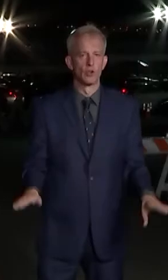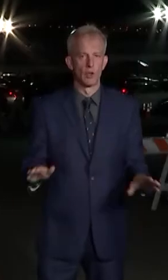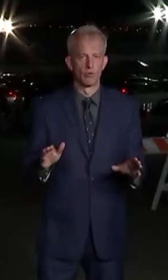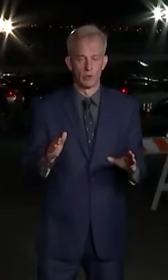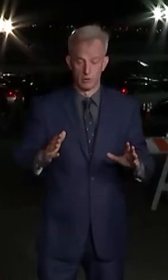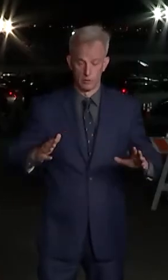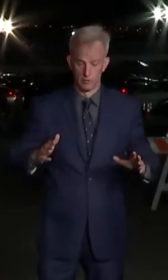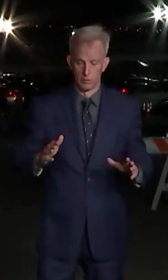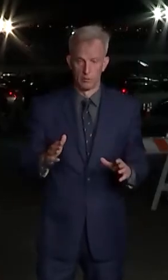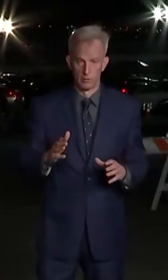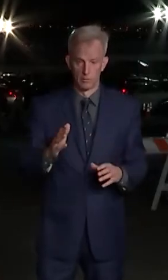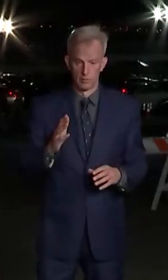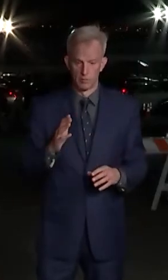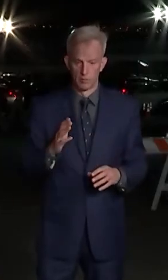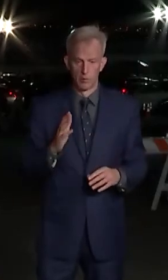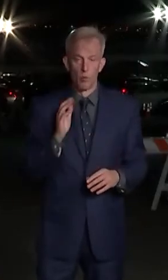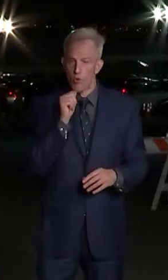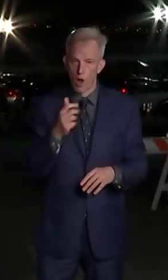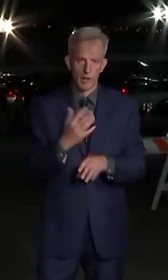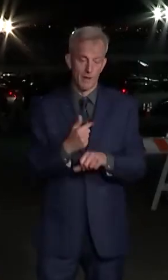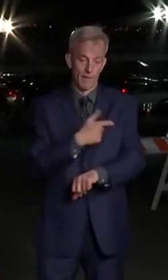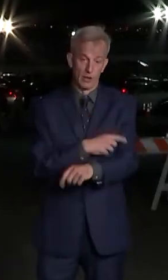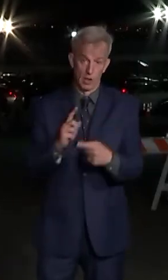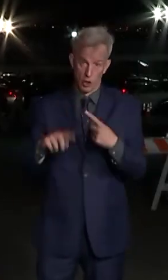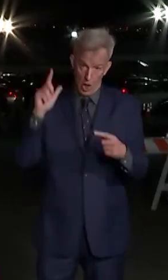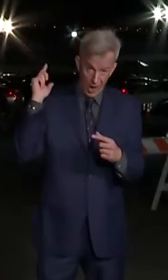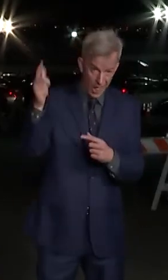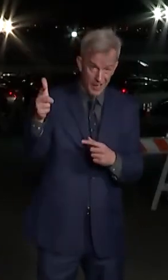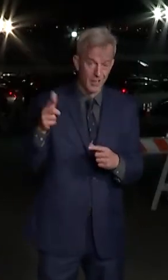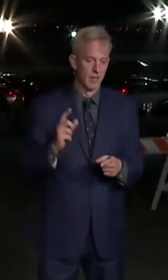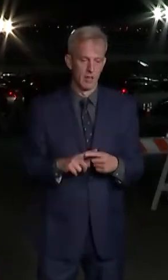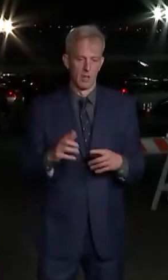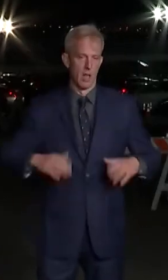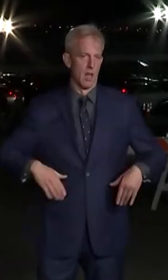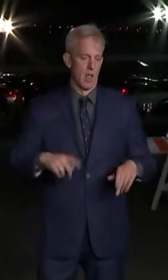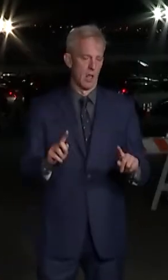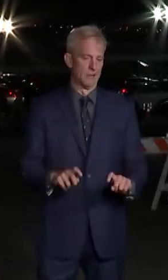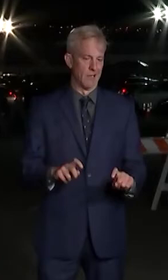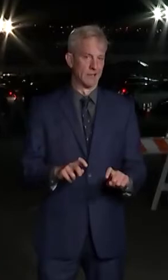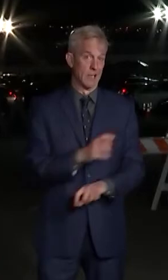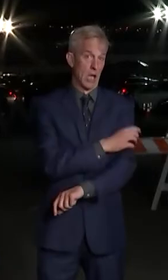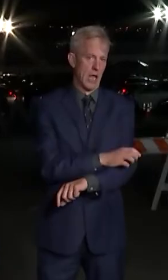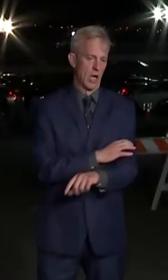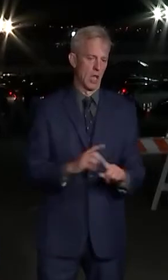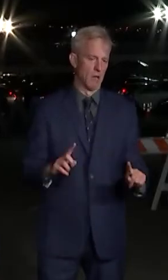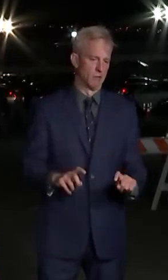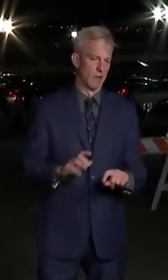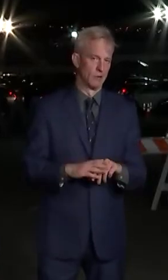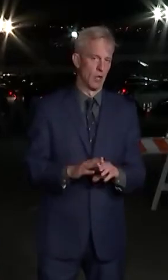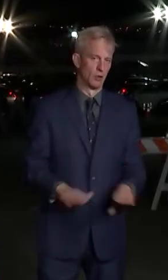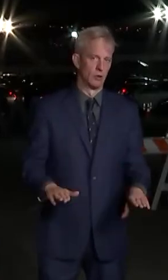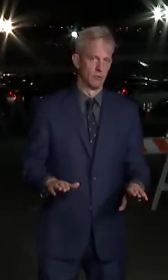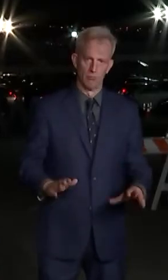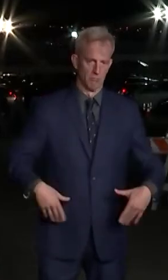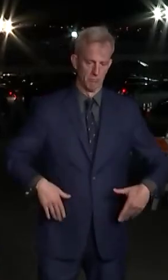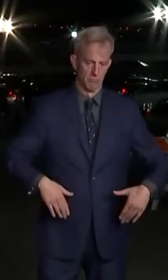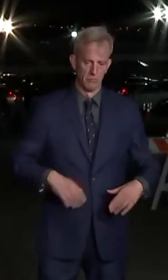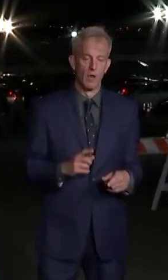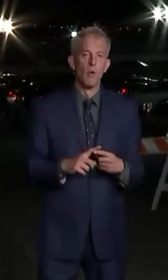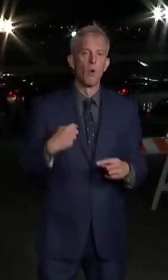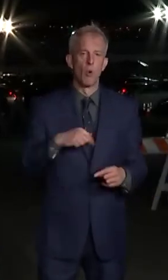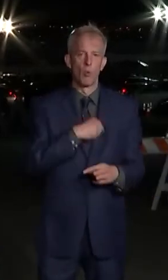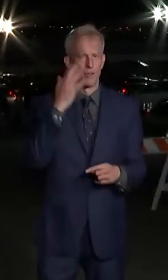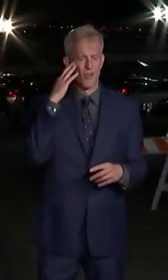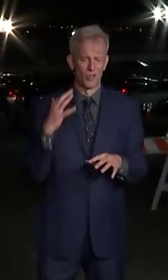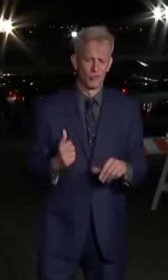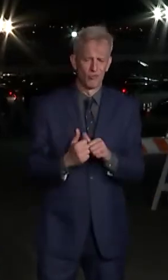of them yet, but if the people working around them are getting the vaccine and are protected, we know that they are the strongest. My daughter is